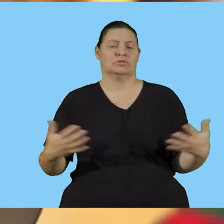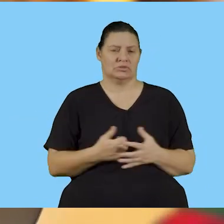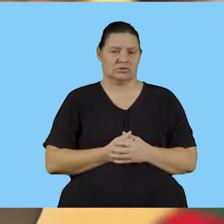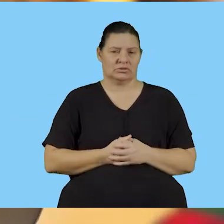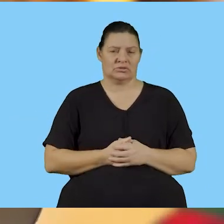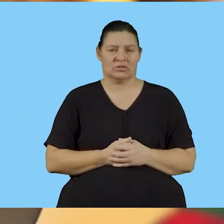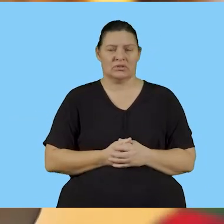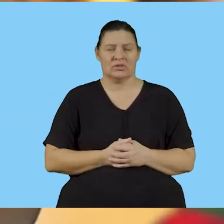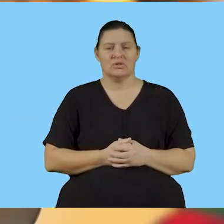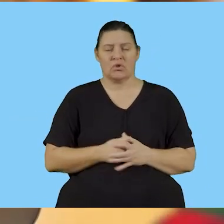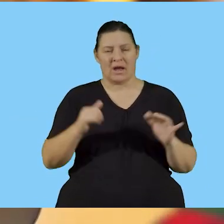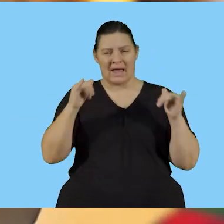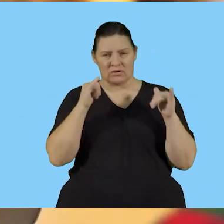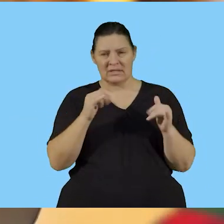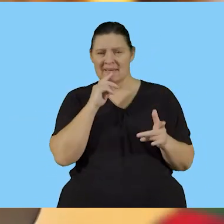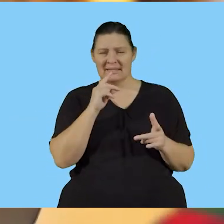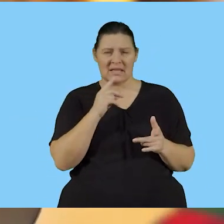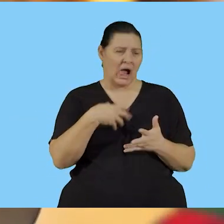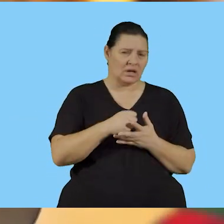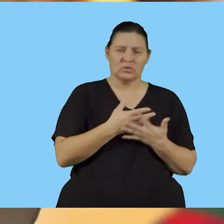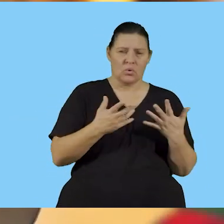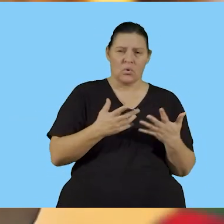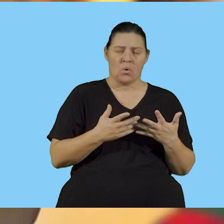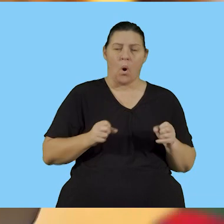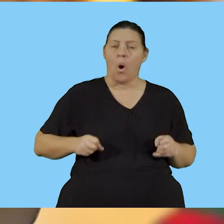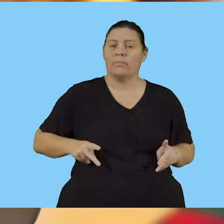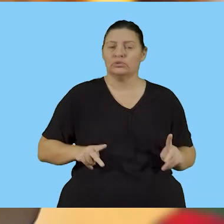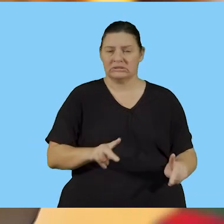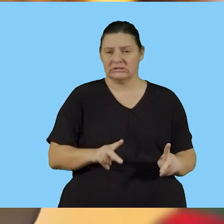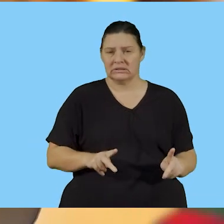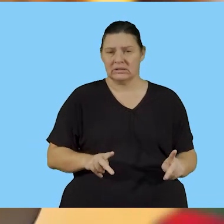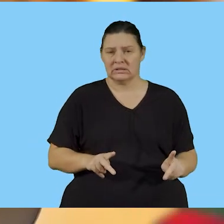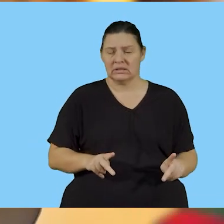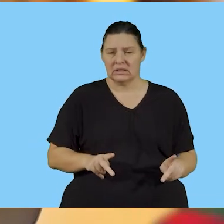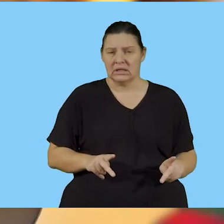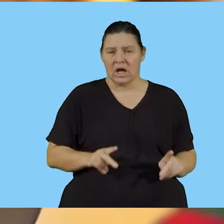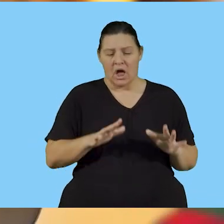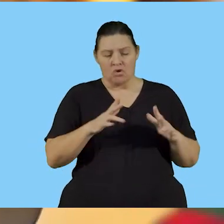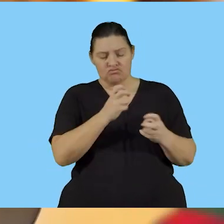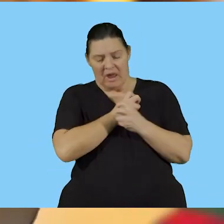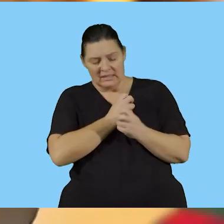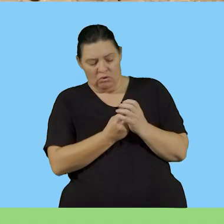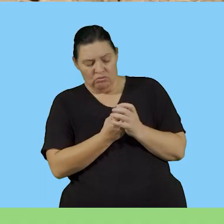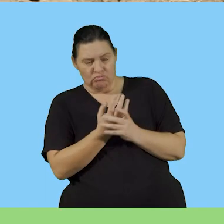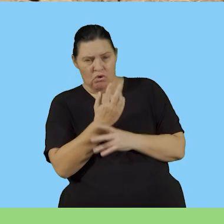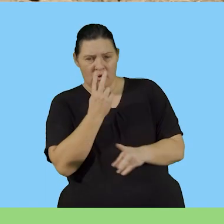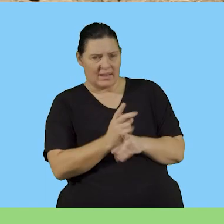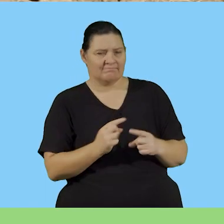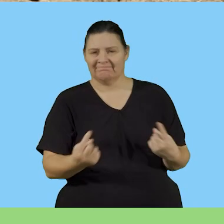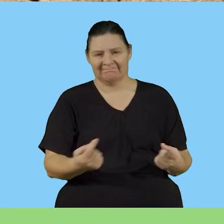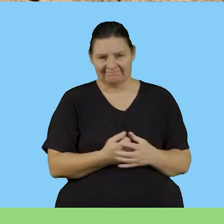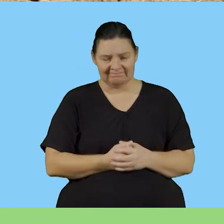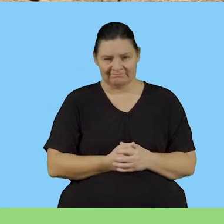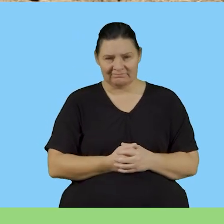the cows eats the grass so much that it doesn't get an opportunity to regrow. Now we call that overgrazing.